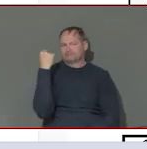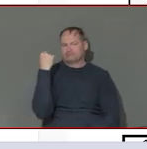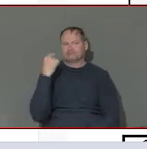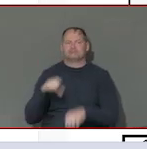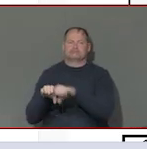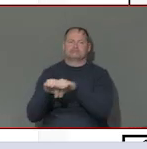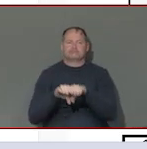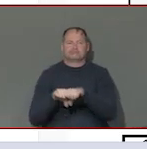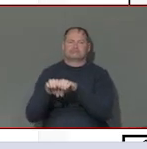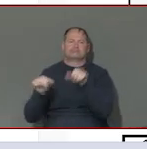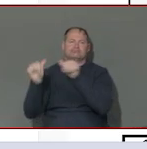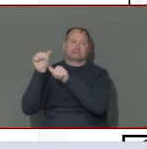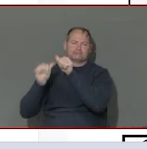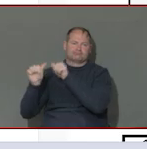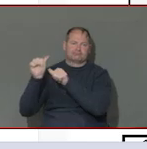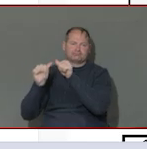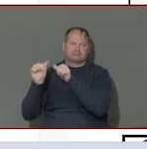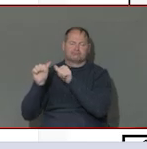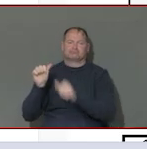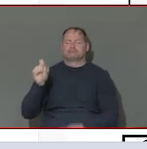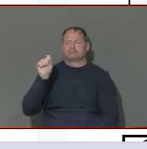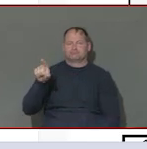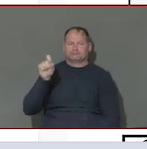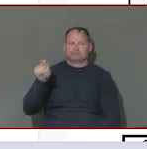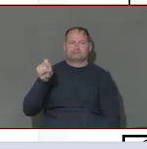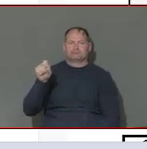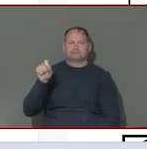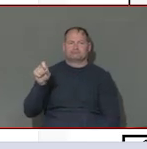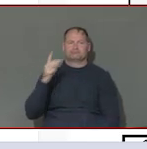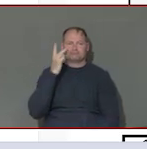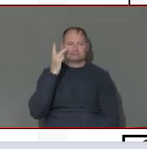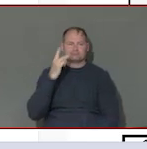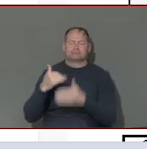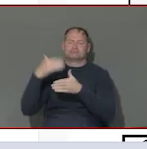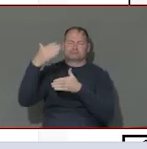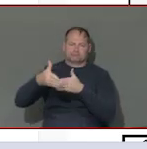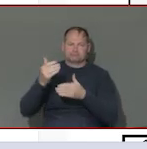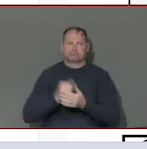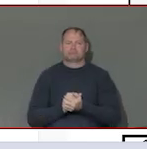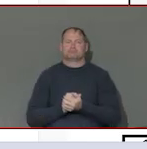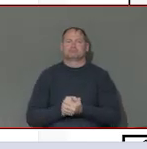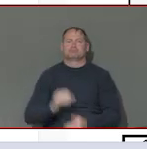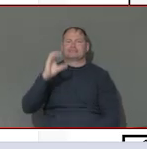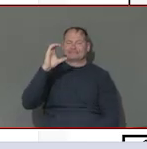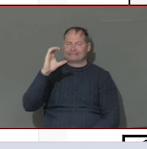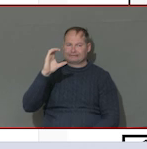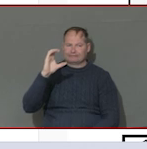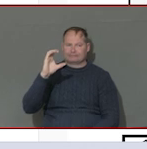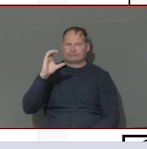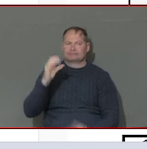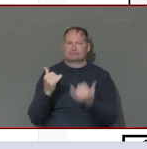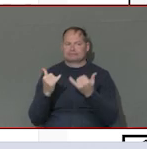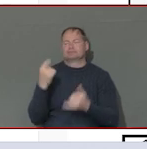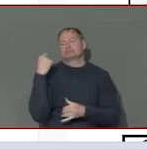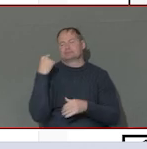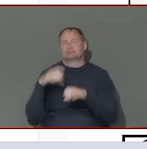common ancestor for these ones that appear after. And then C will also be the recent